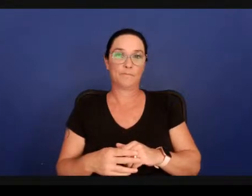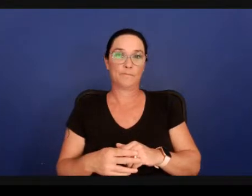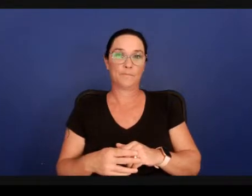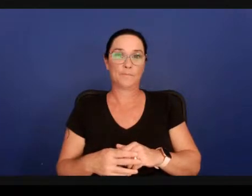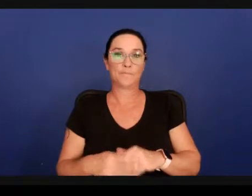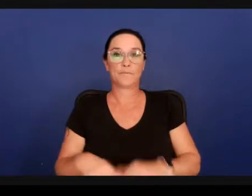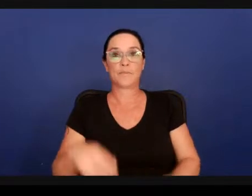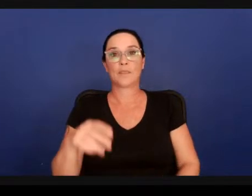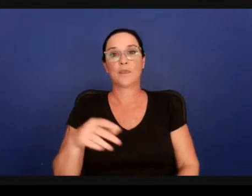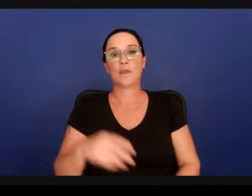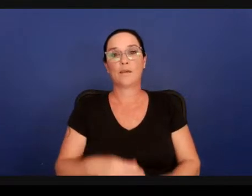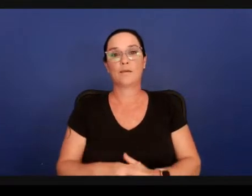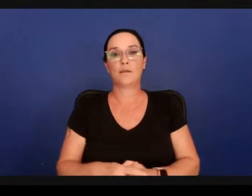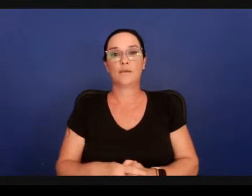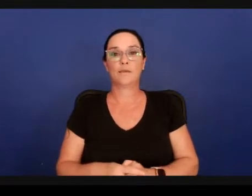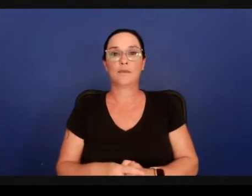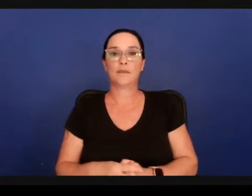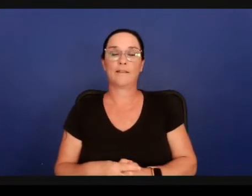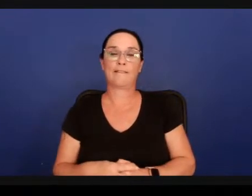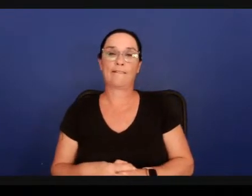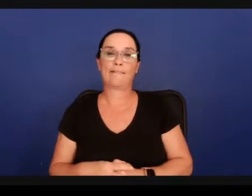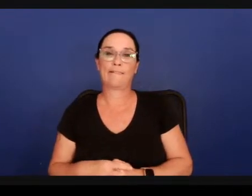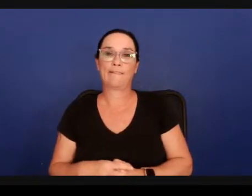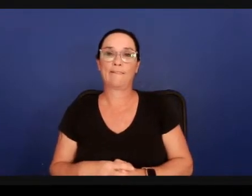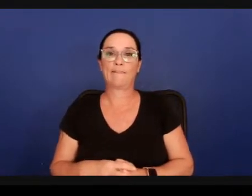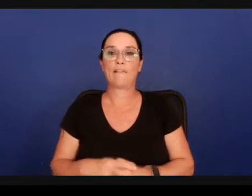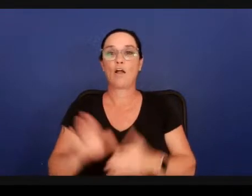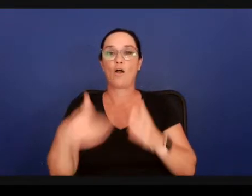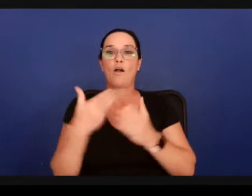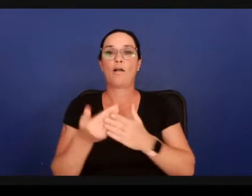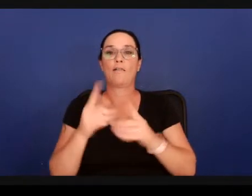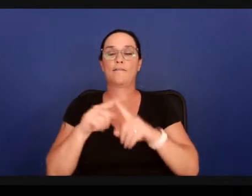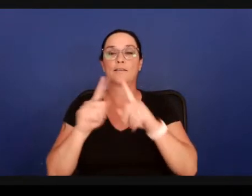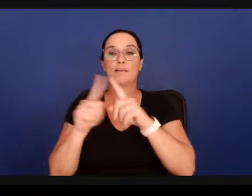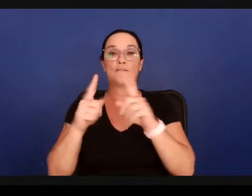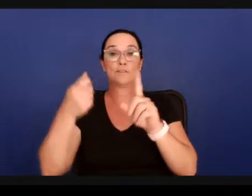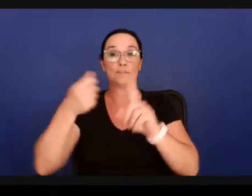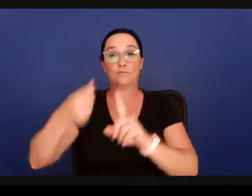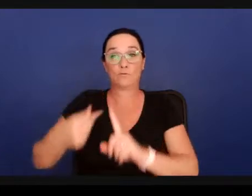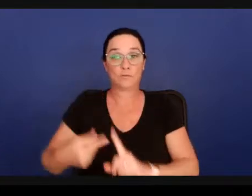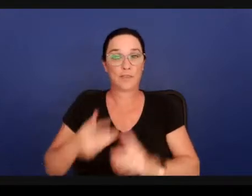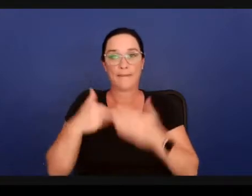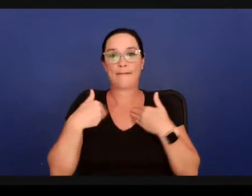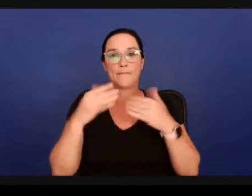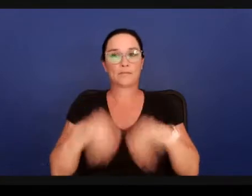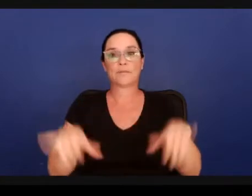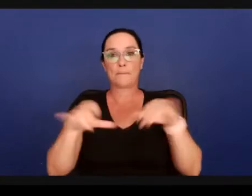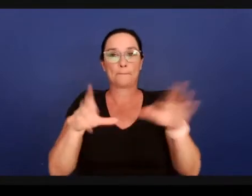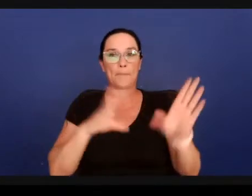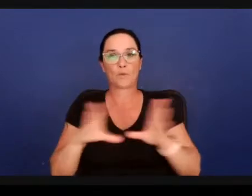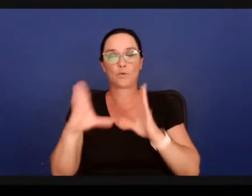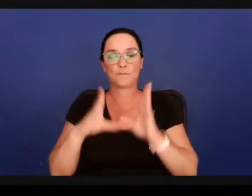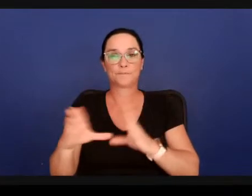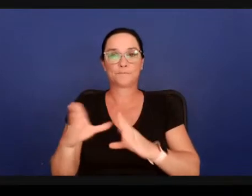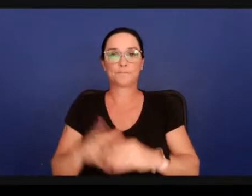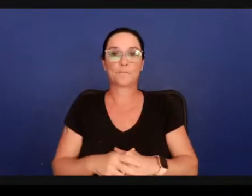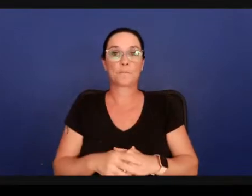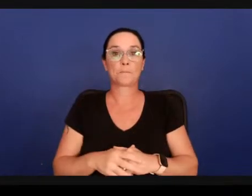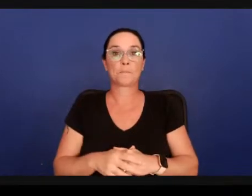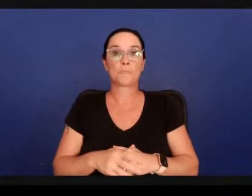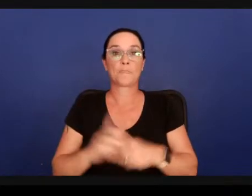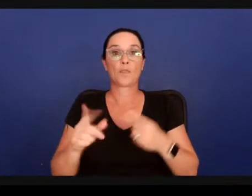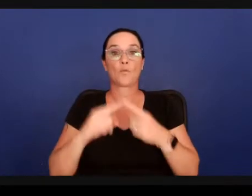Kananuyohamo, Kamamoa, similar signals, Pu'o'o, all the rift has that same pattern right there. When we get to the south